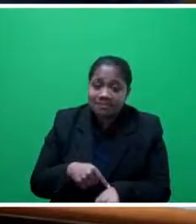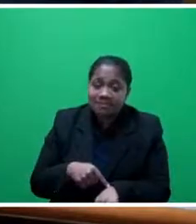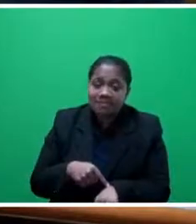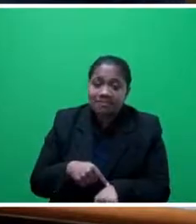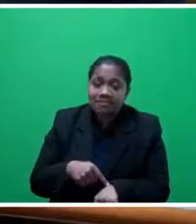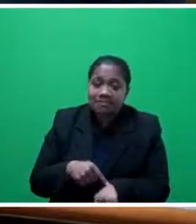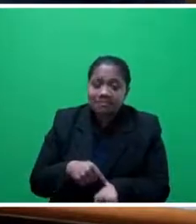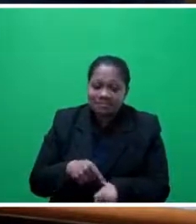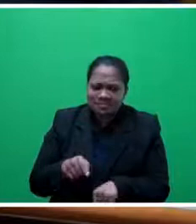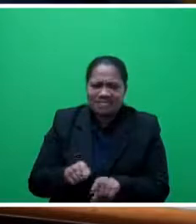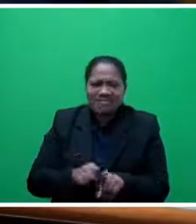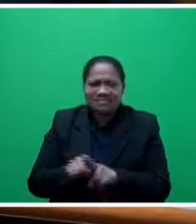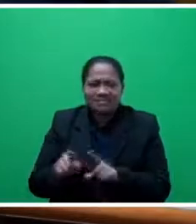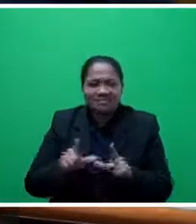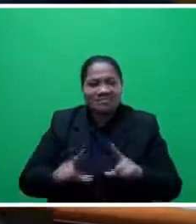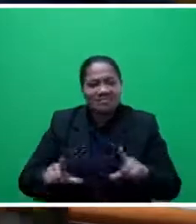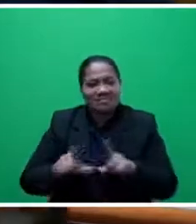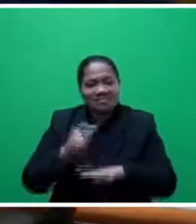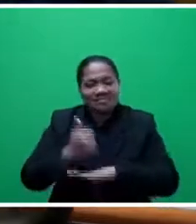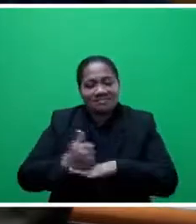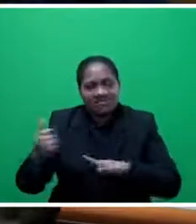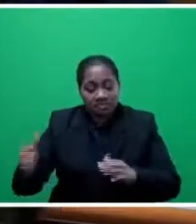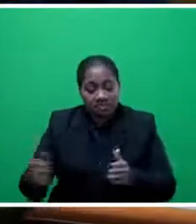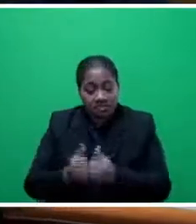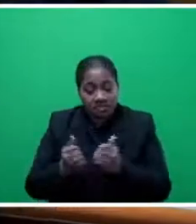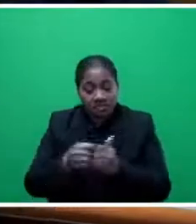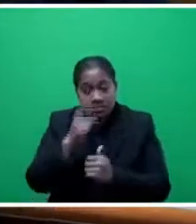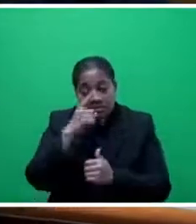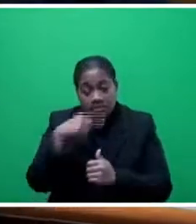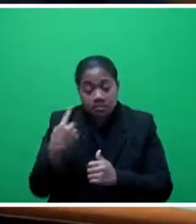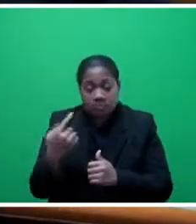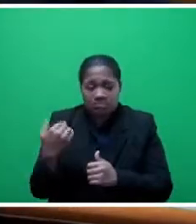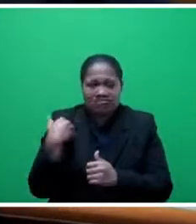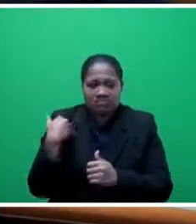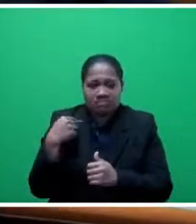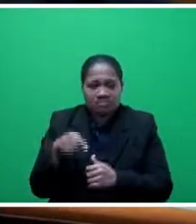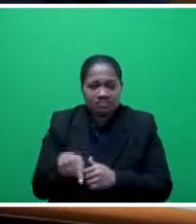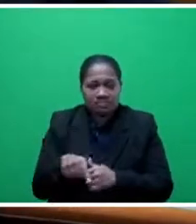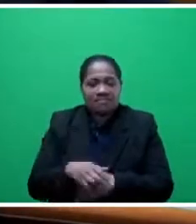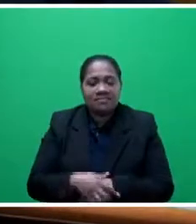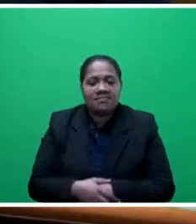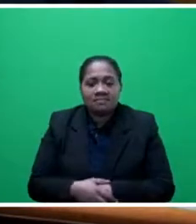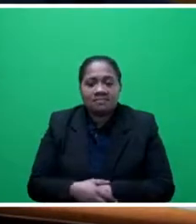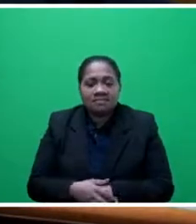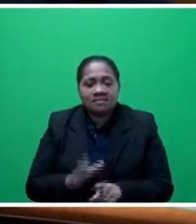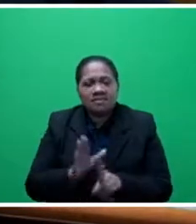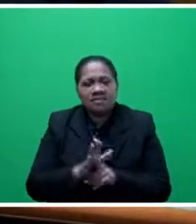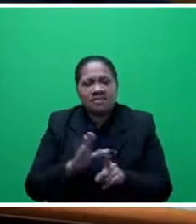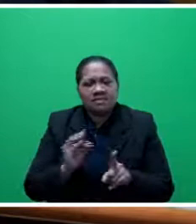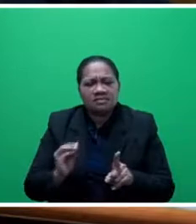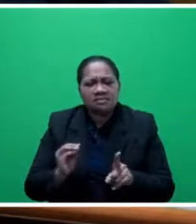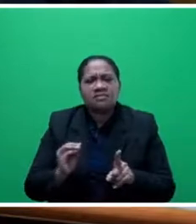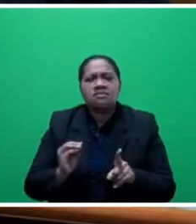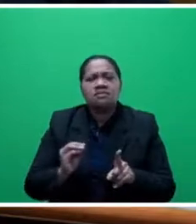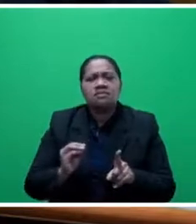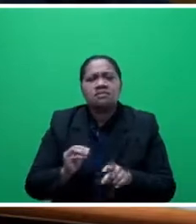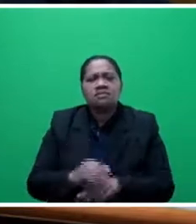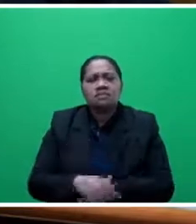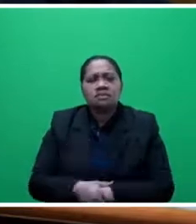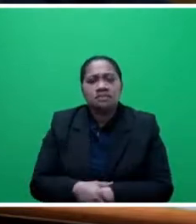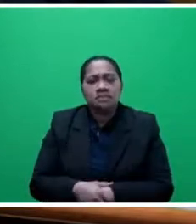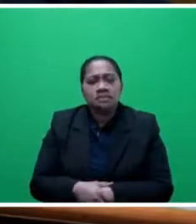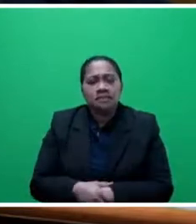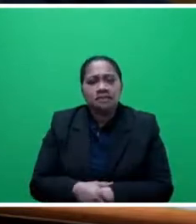the local governments, the majority of the people who would be affected by this. For example, we've